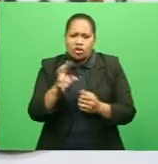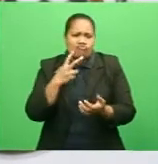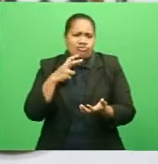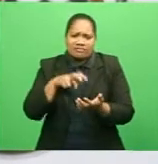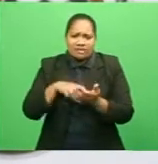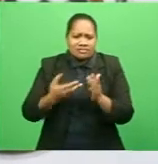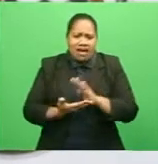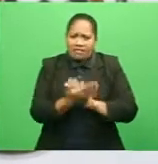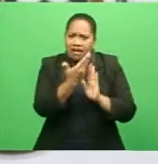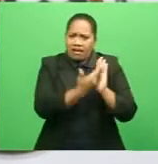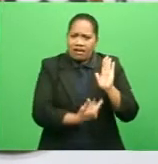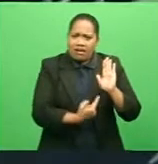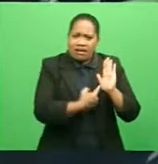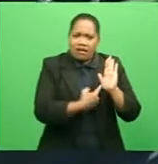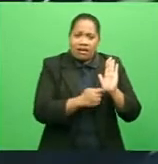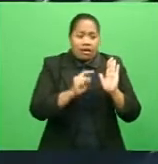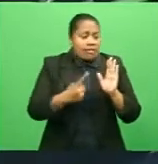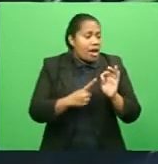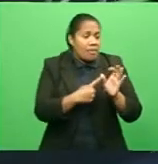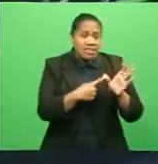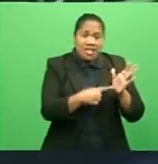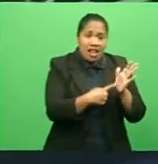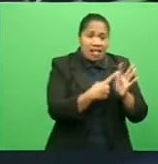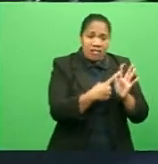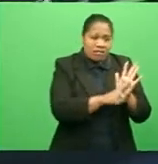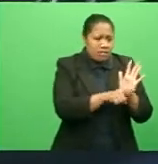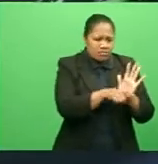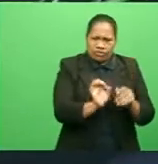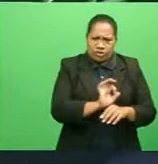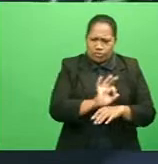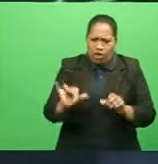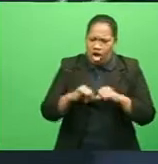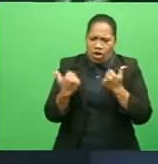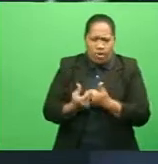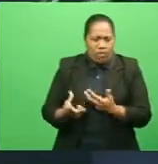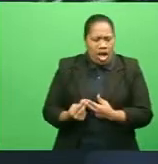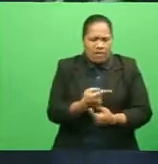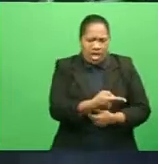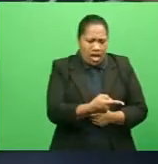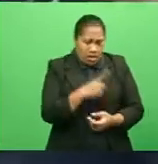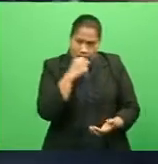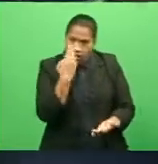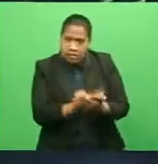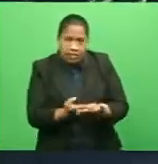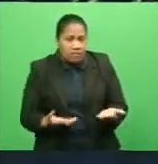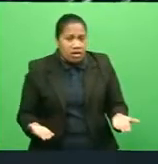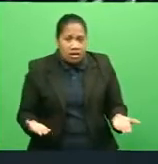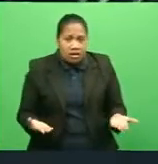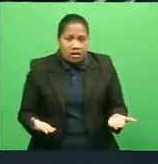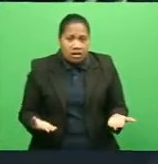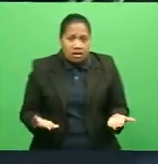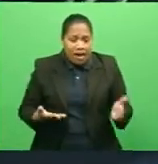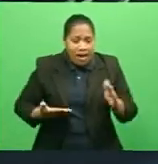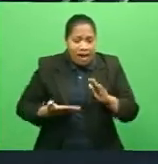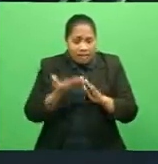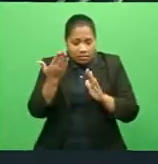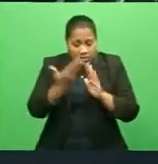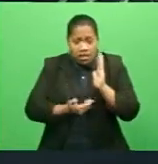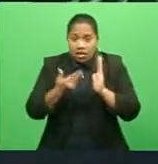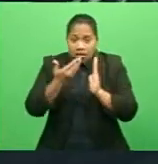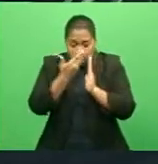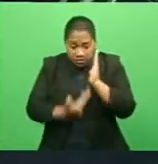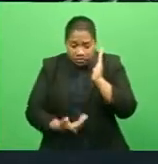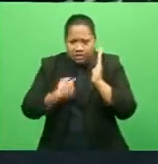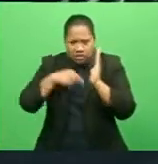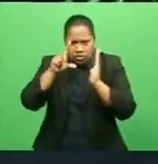Agency, but Patel disagrees. They are not. Can they prove it? See, in fact, under WADA, I have done some